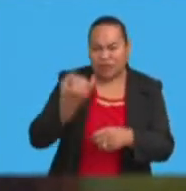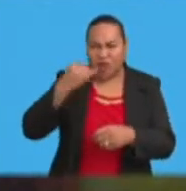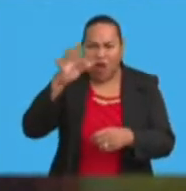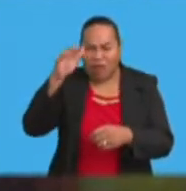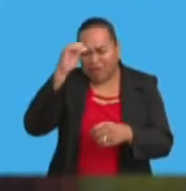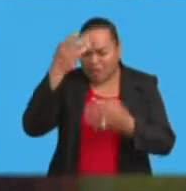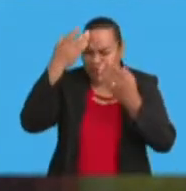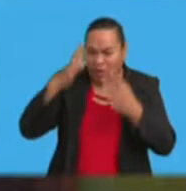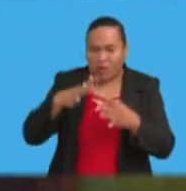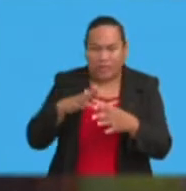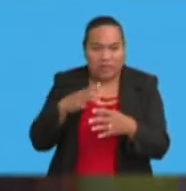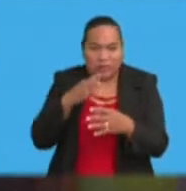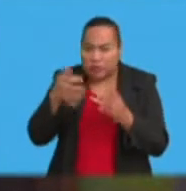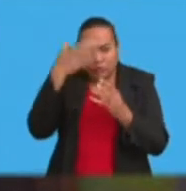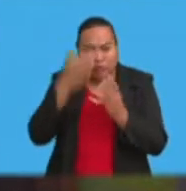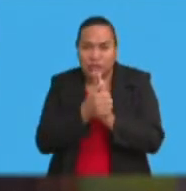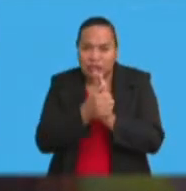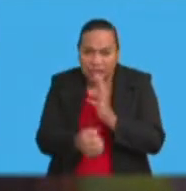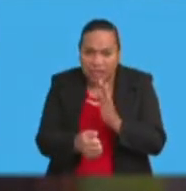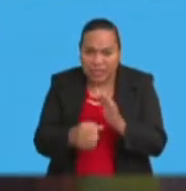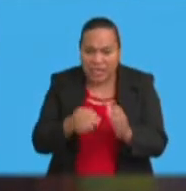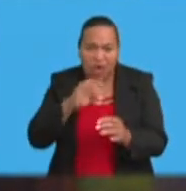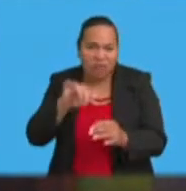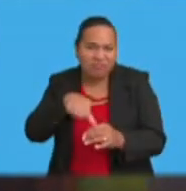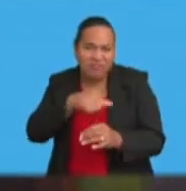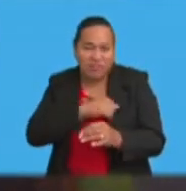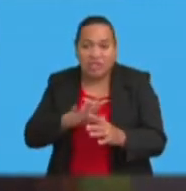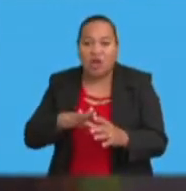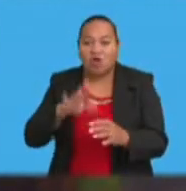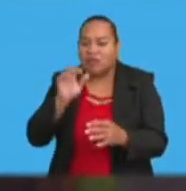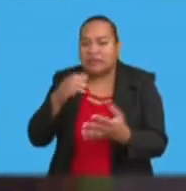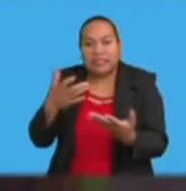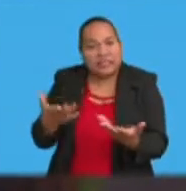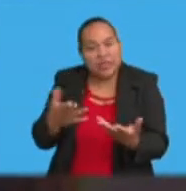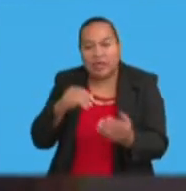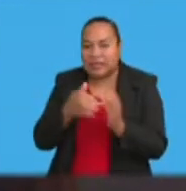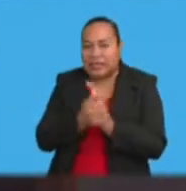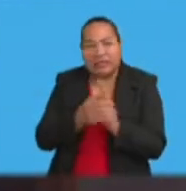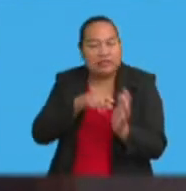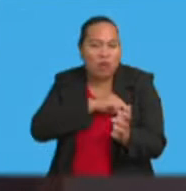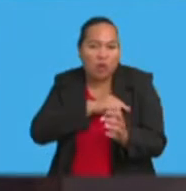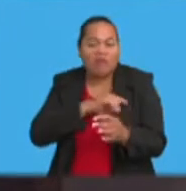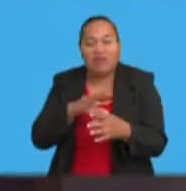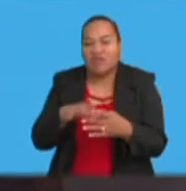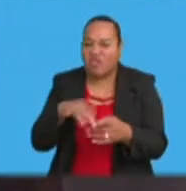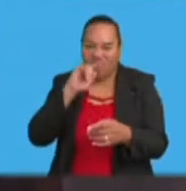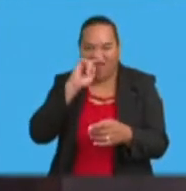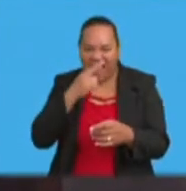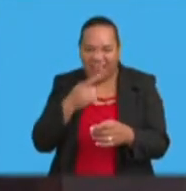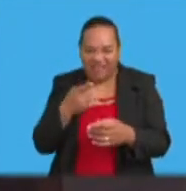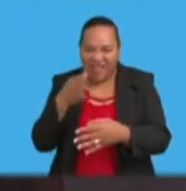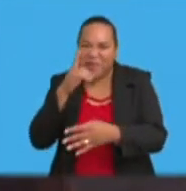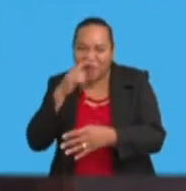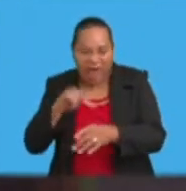the right competencies, with the right attitudes, right abilities, you will not be able to produce the kind of outputs that you